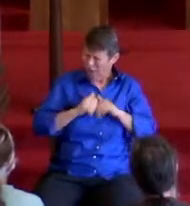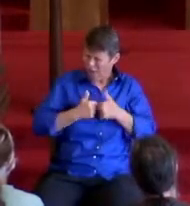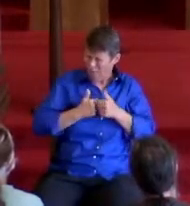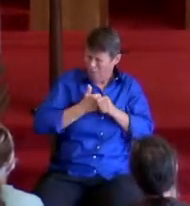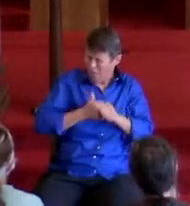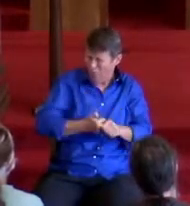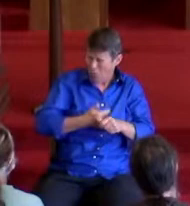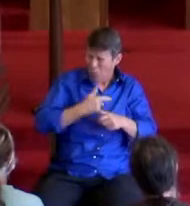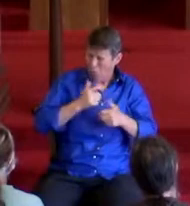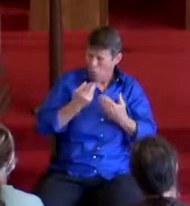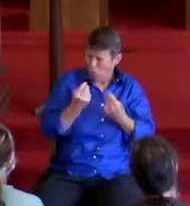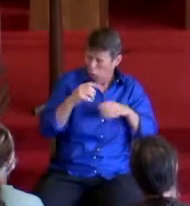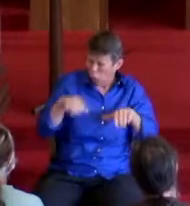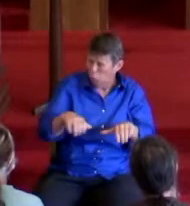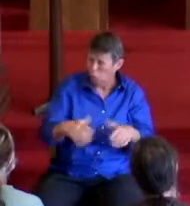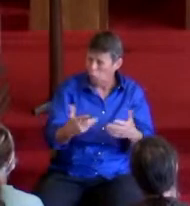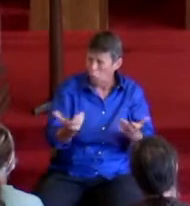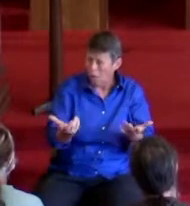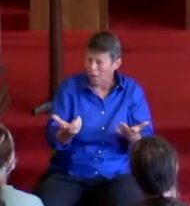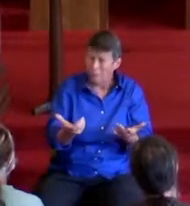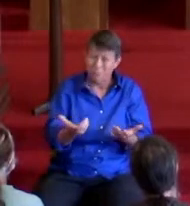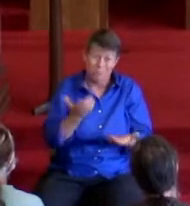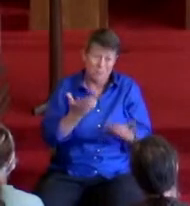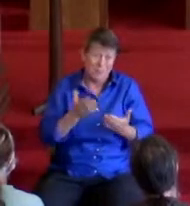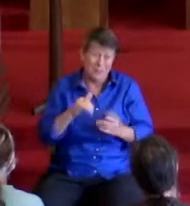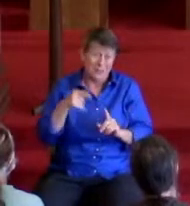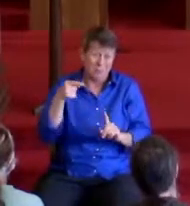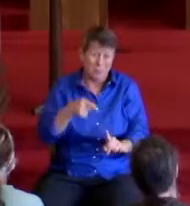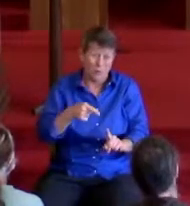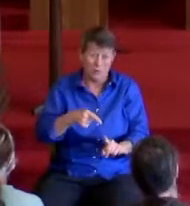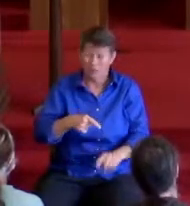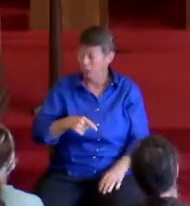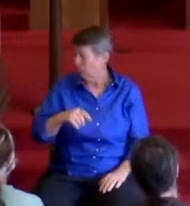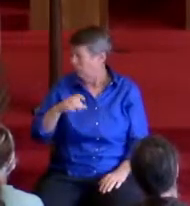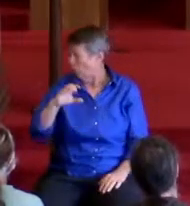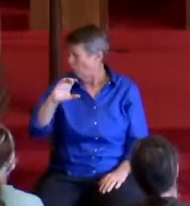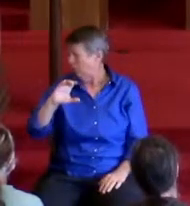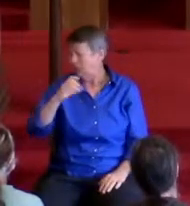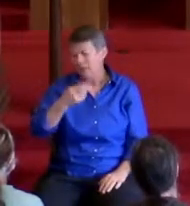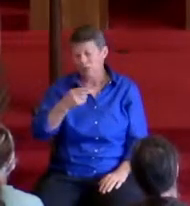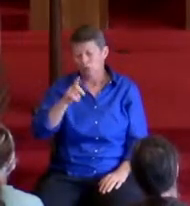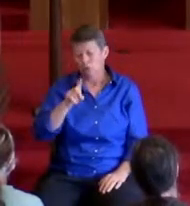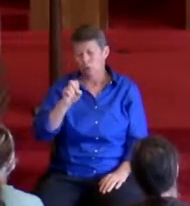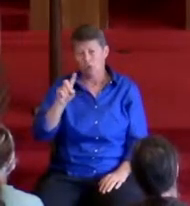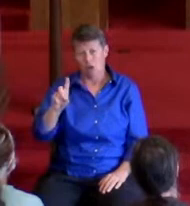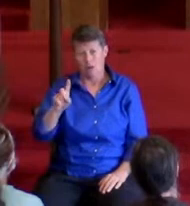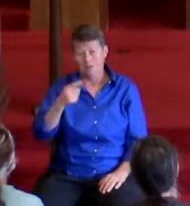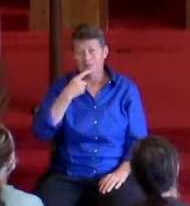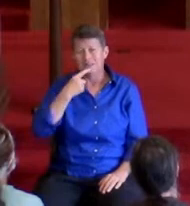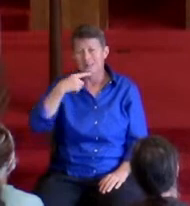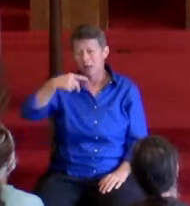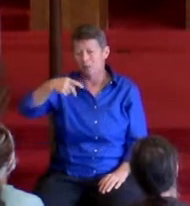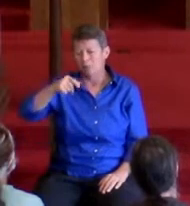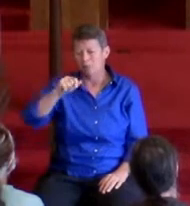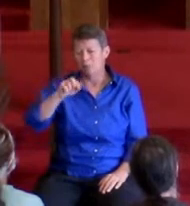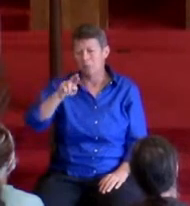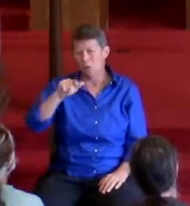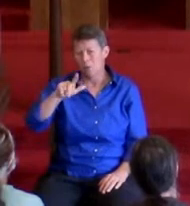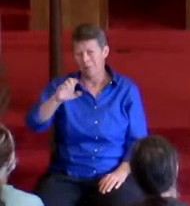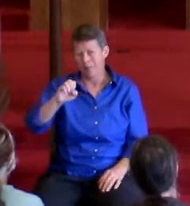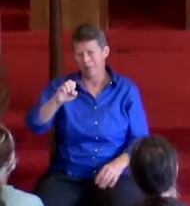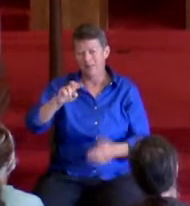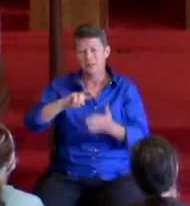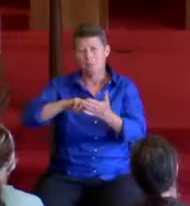And maybe that's the point. So C.H. Dodd defines a parable as a metaphor or simile drawn